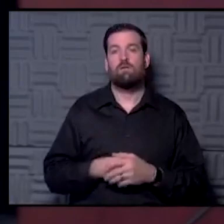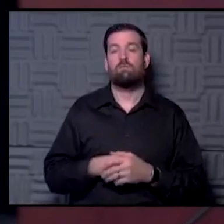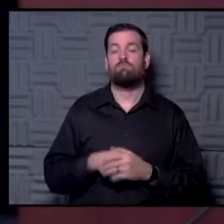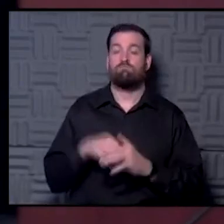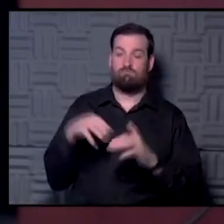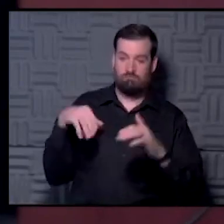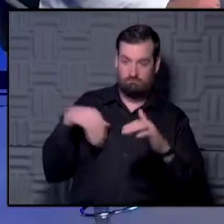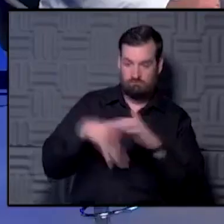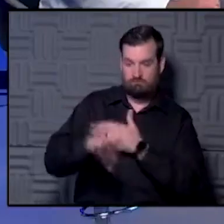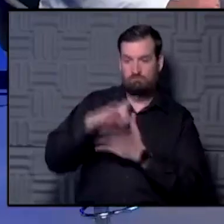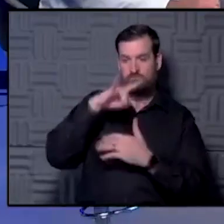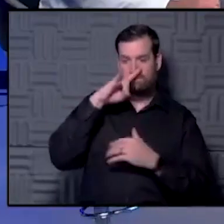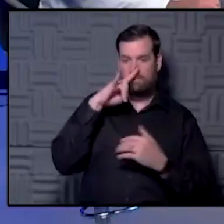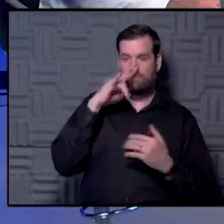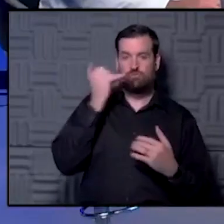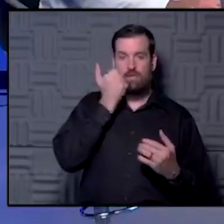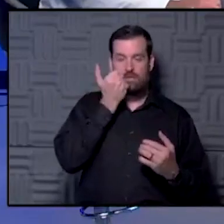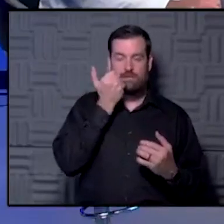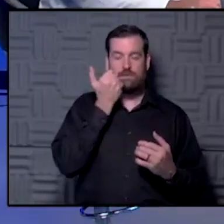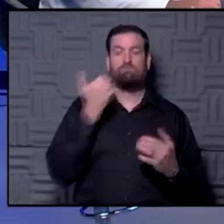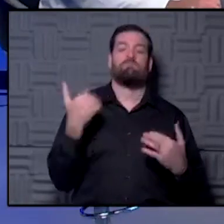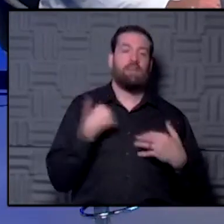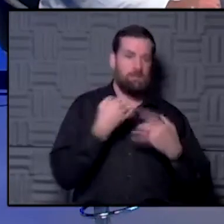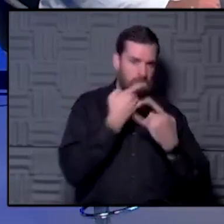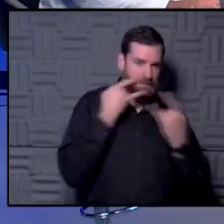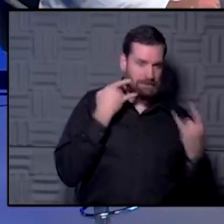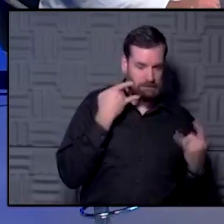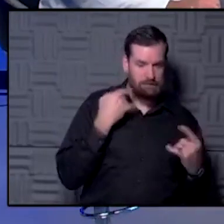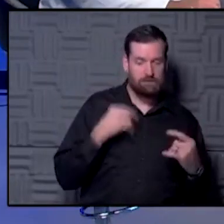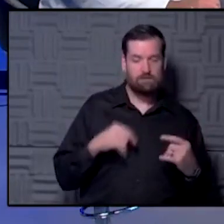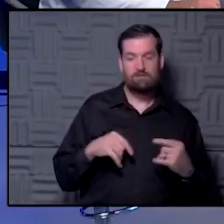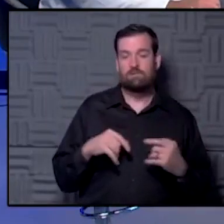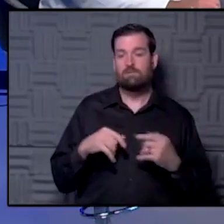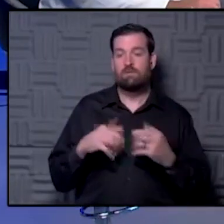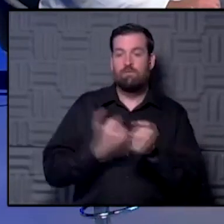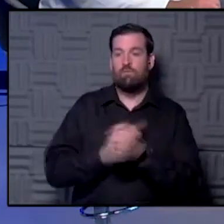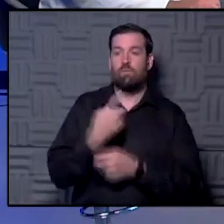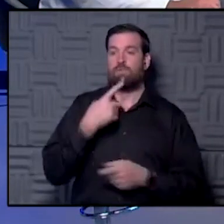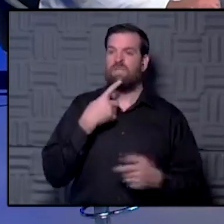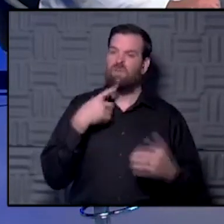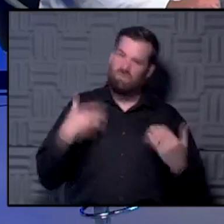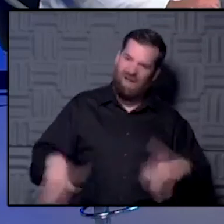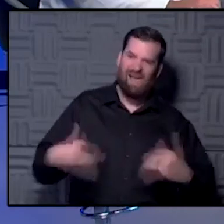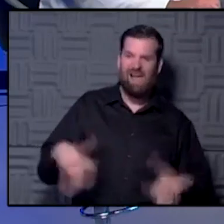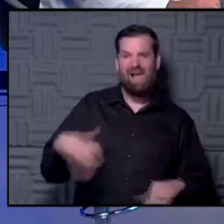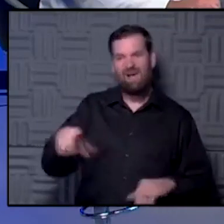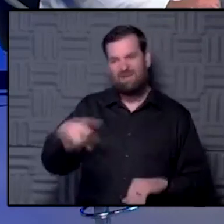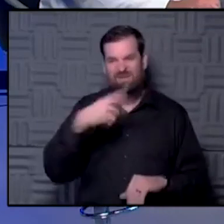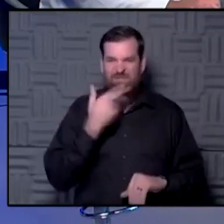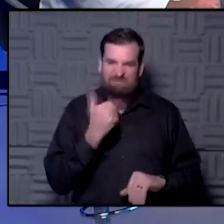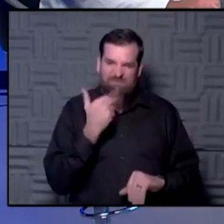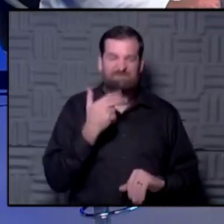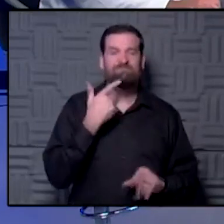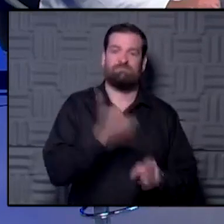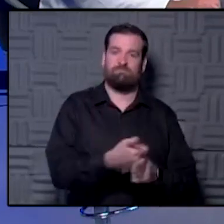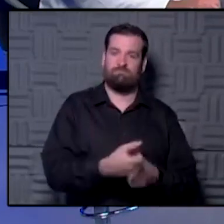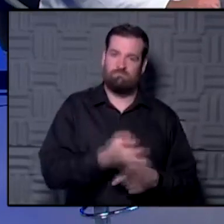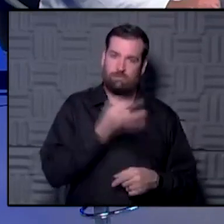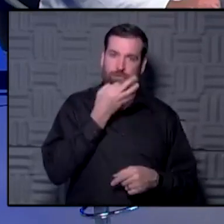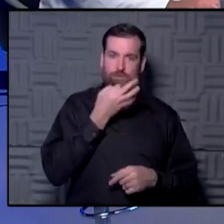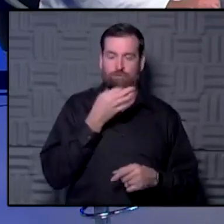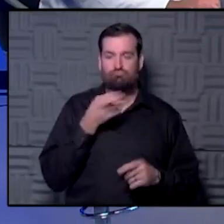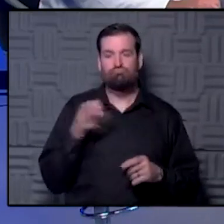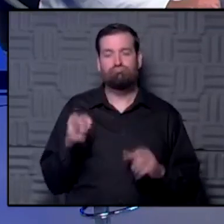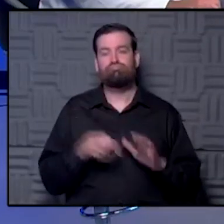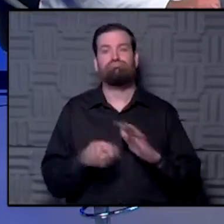walked into the pediatric dentist, and he had his mask on, and everyone said, "Oh, wow, isn't that cute?" And he was really good about navigating the